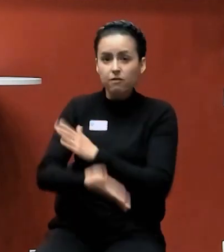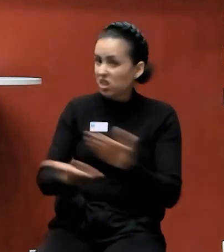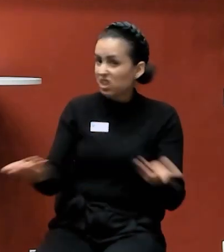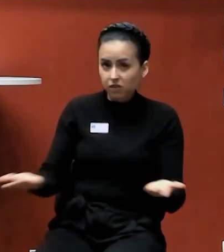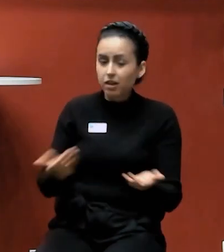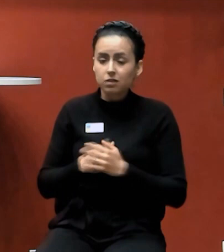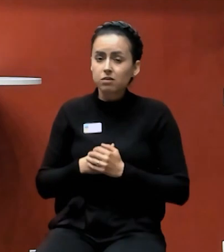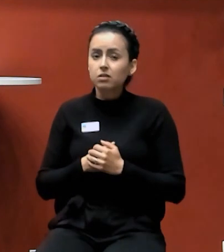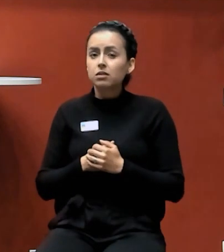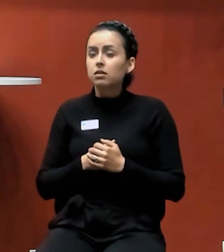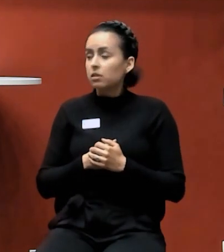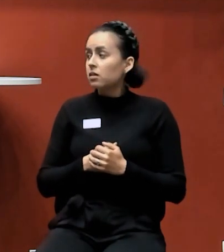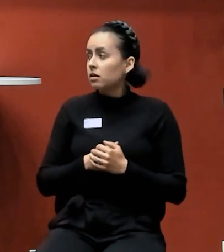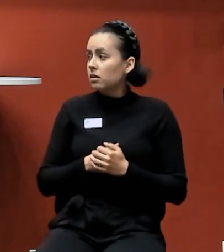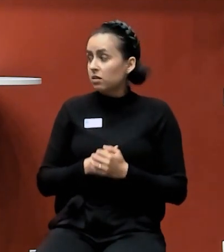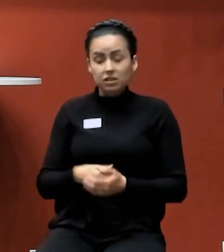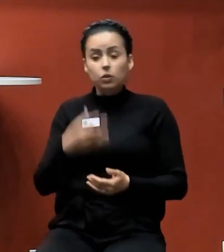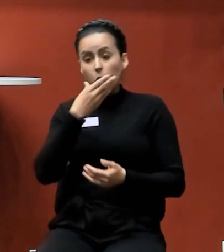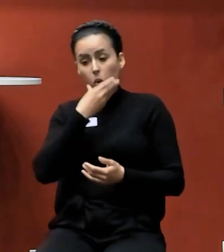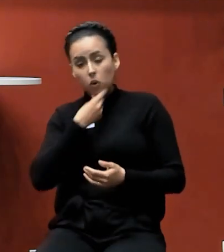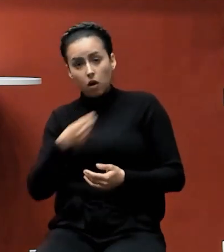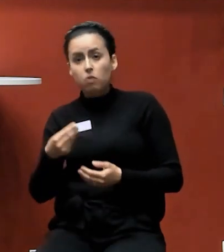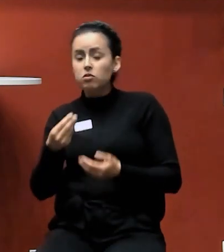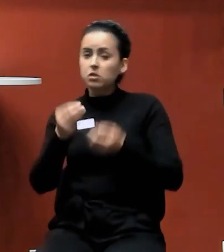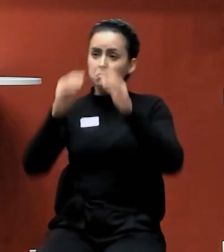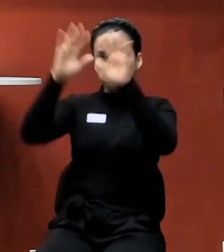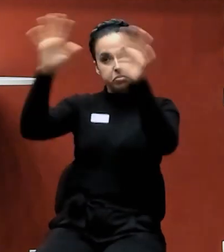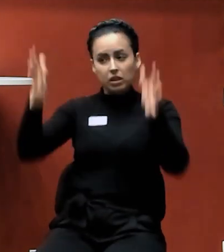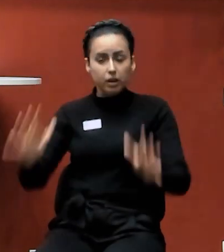Yeah. The fact is, it's a lovely piece that you could feel.